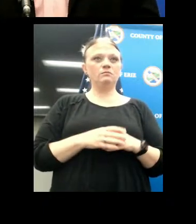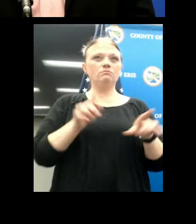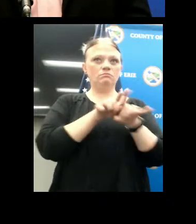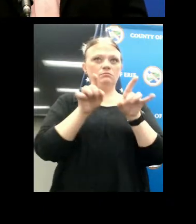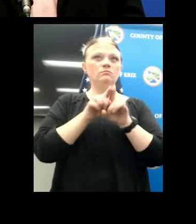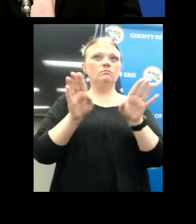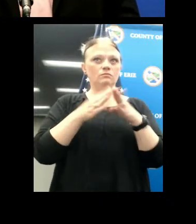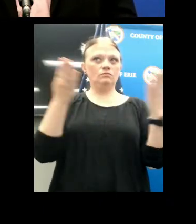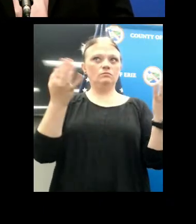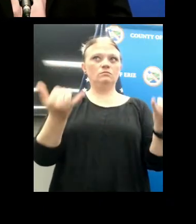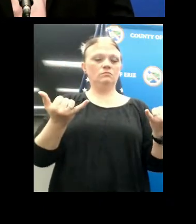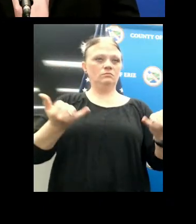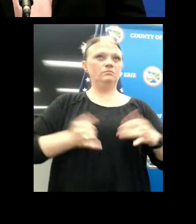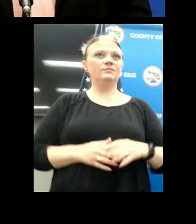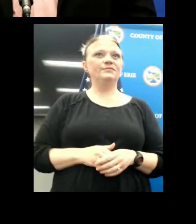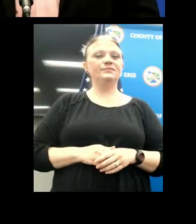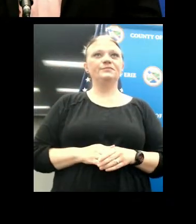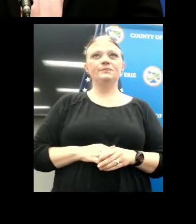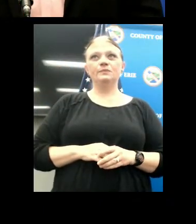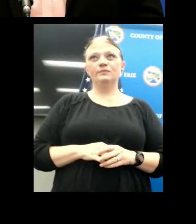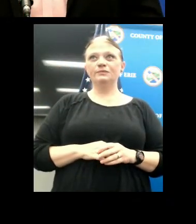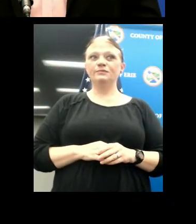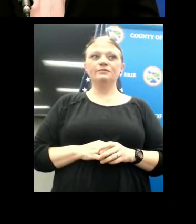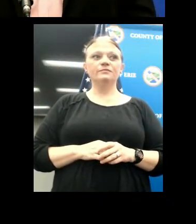is also open as well.